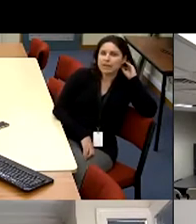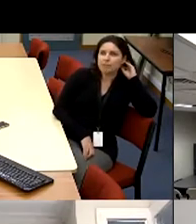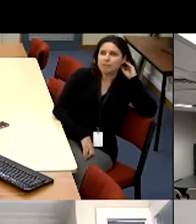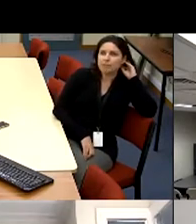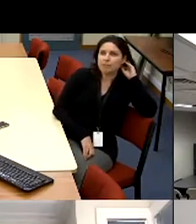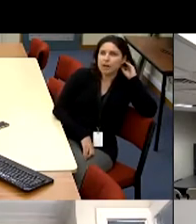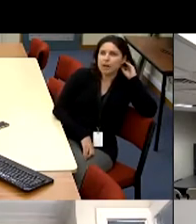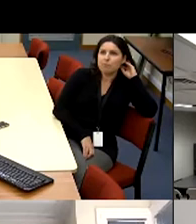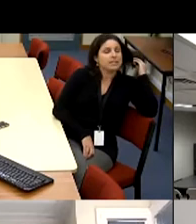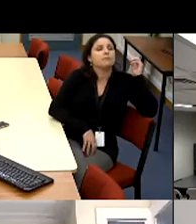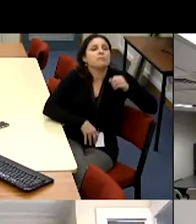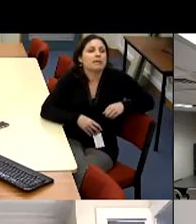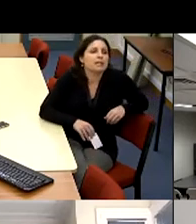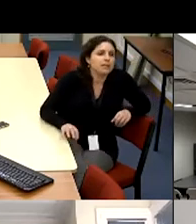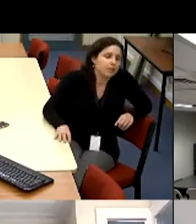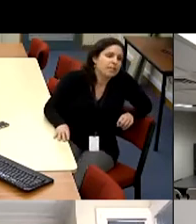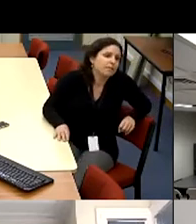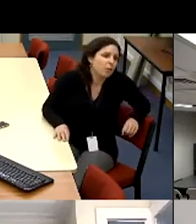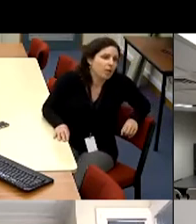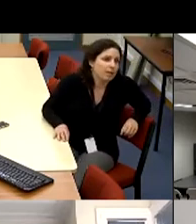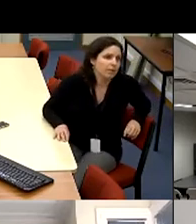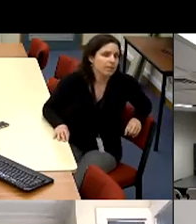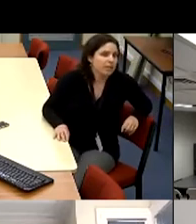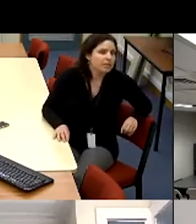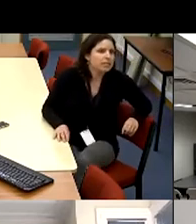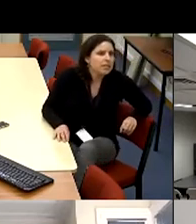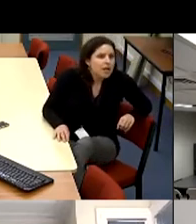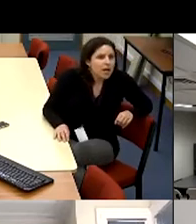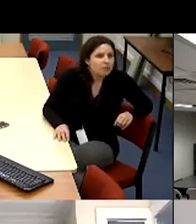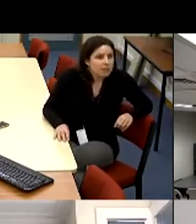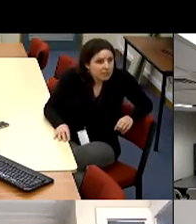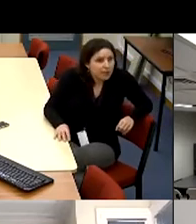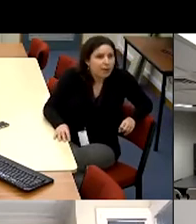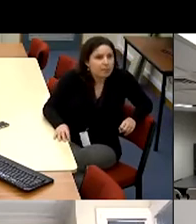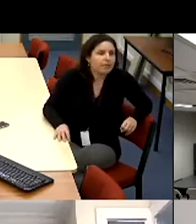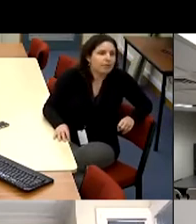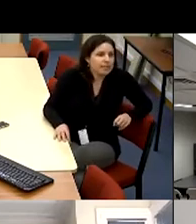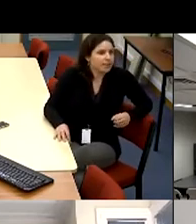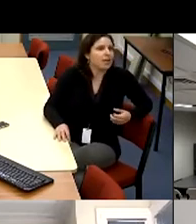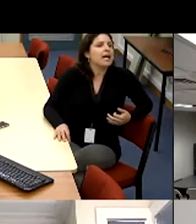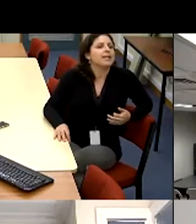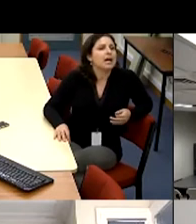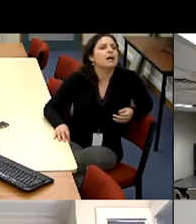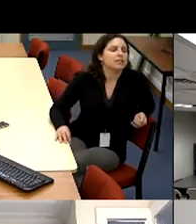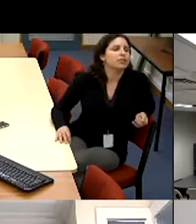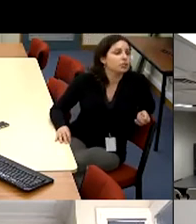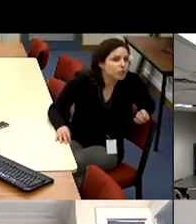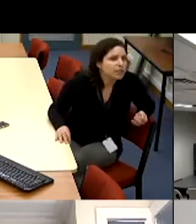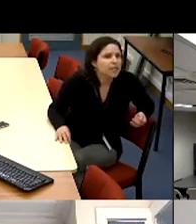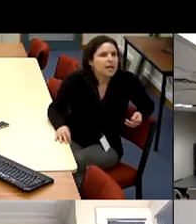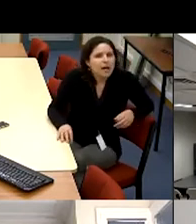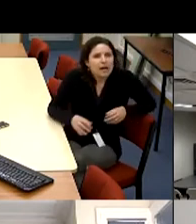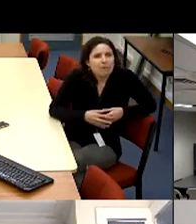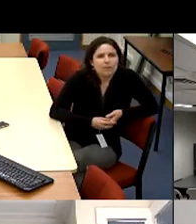so some had, most of them had been in New Zealand for quite a number of years. Some had grown up here in New Zealand, like had come as